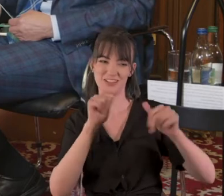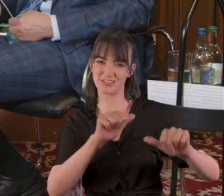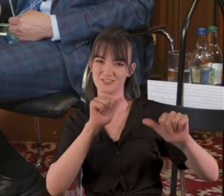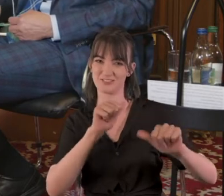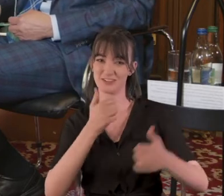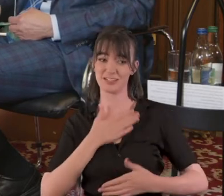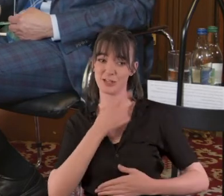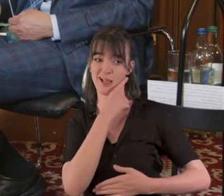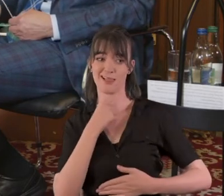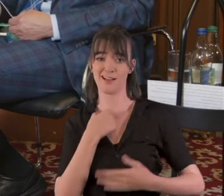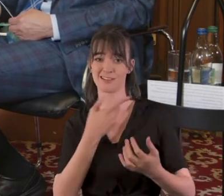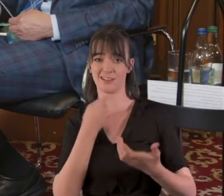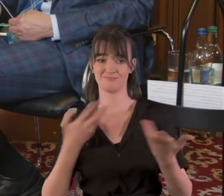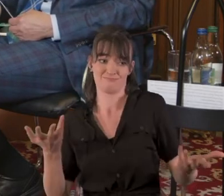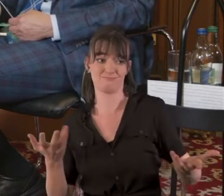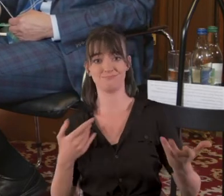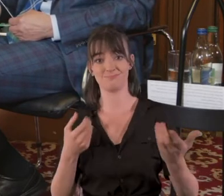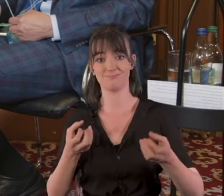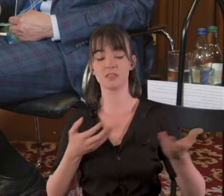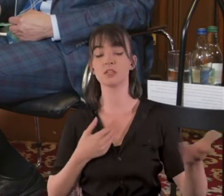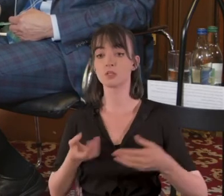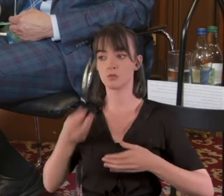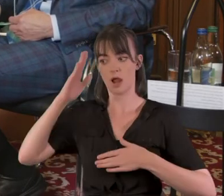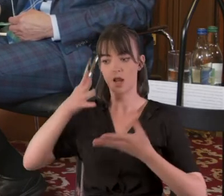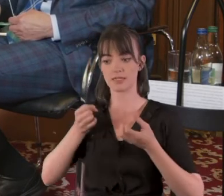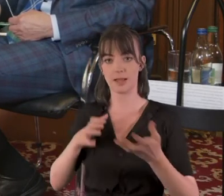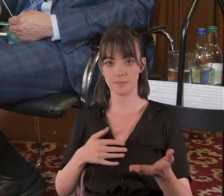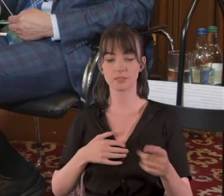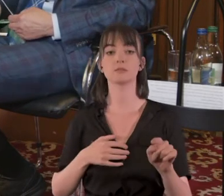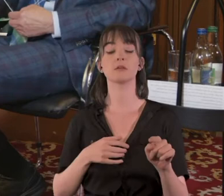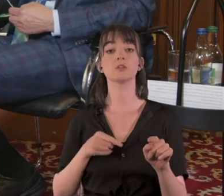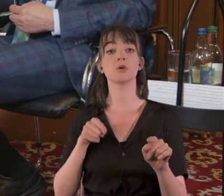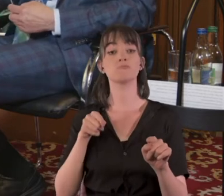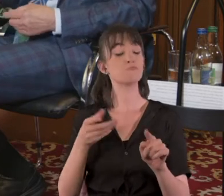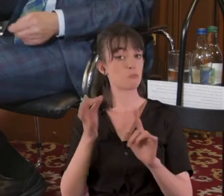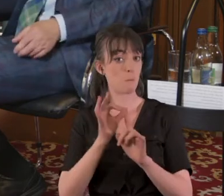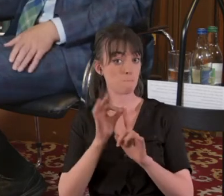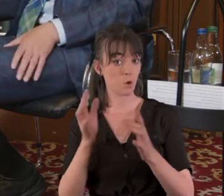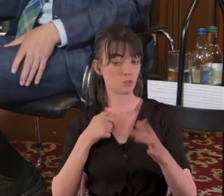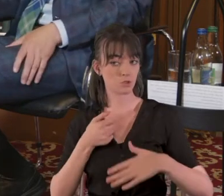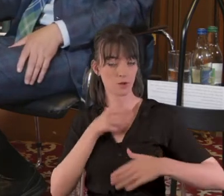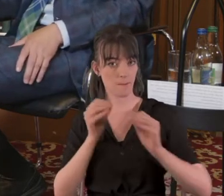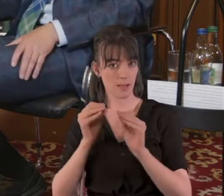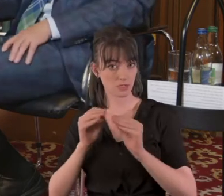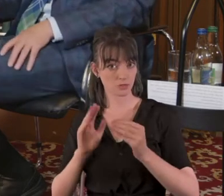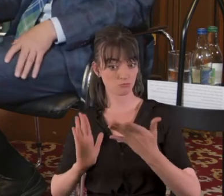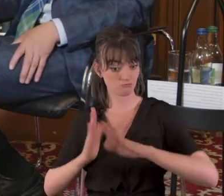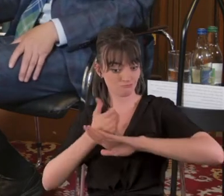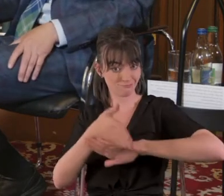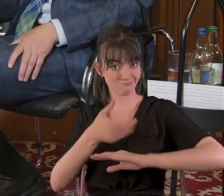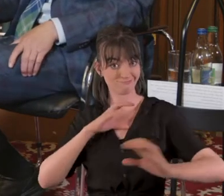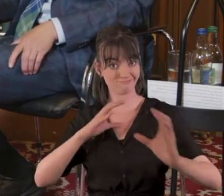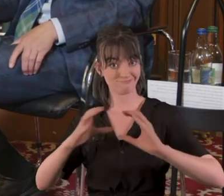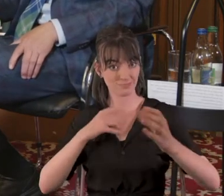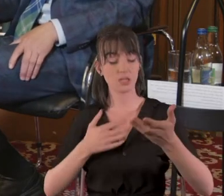which has come up, I think, throughout our discussion, even as far back as speaking about the run-up to the negotiations, has